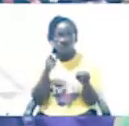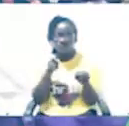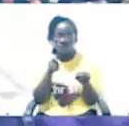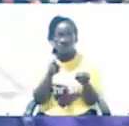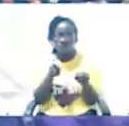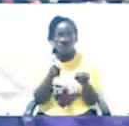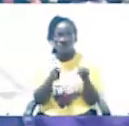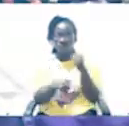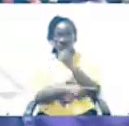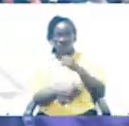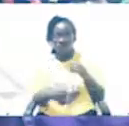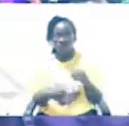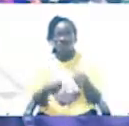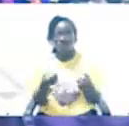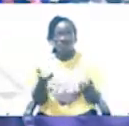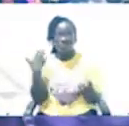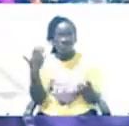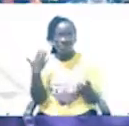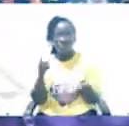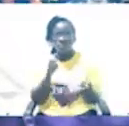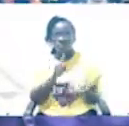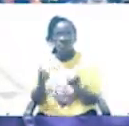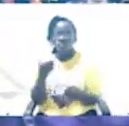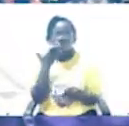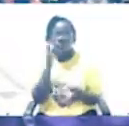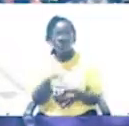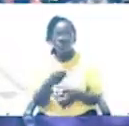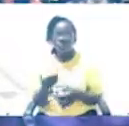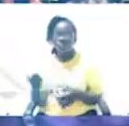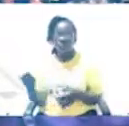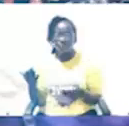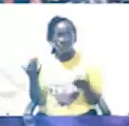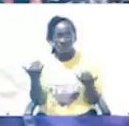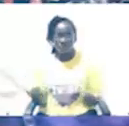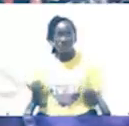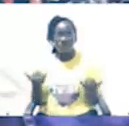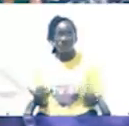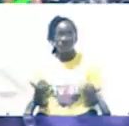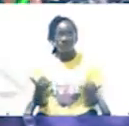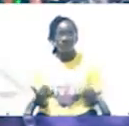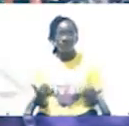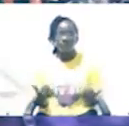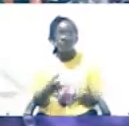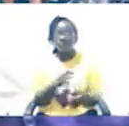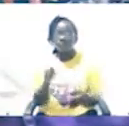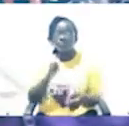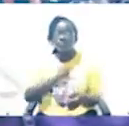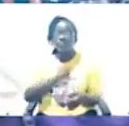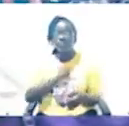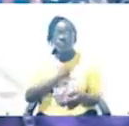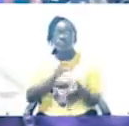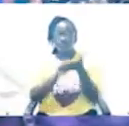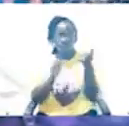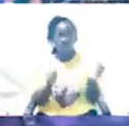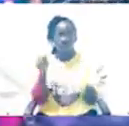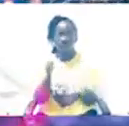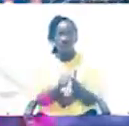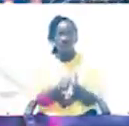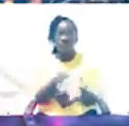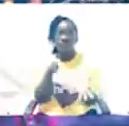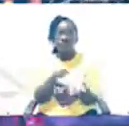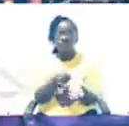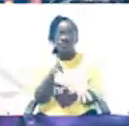steal. I used to fornicate. I've stopped. This very night. And I believe. This Jesus. That is